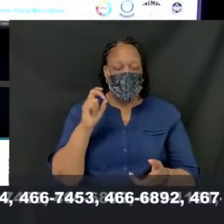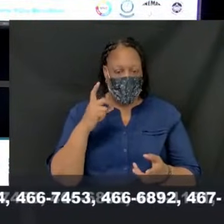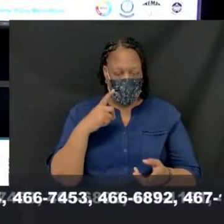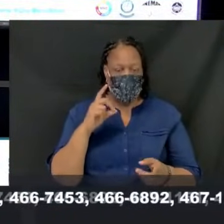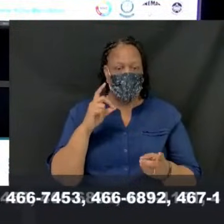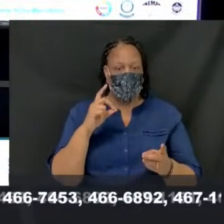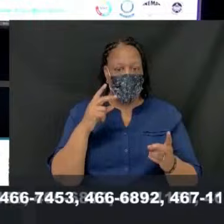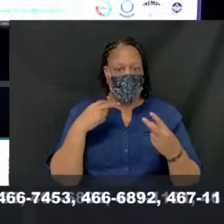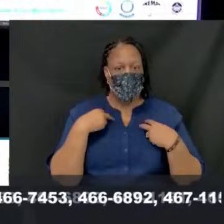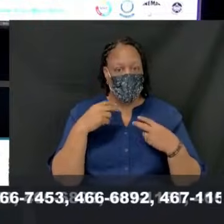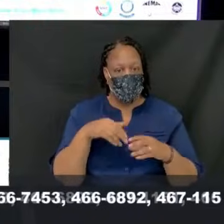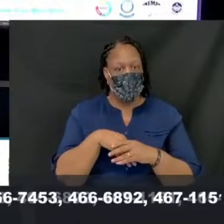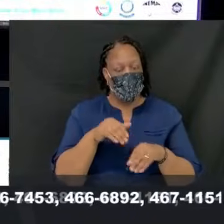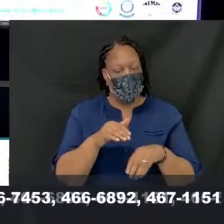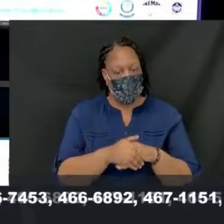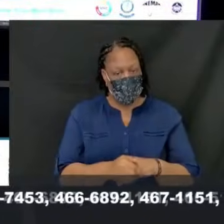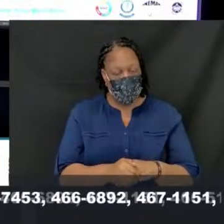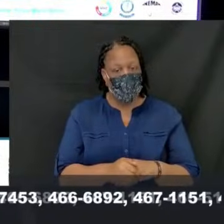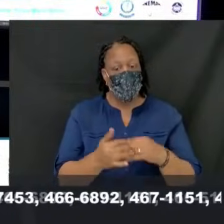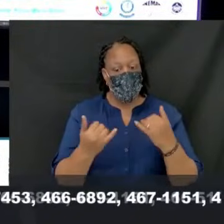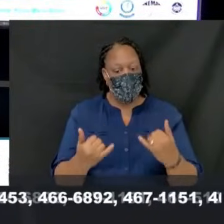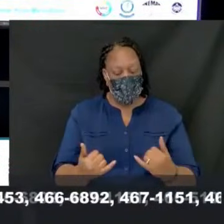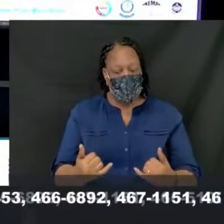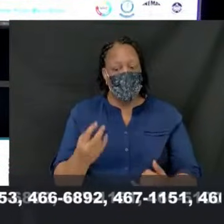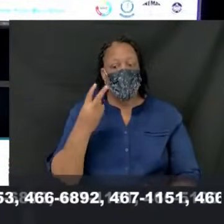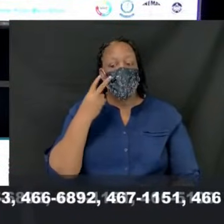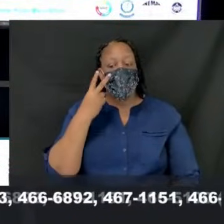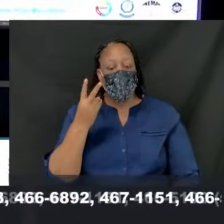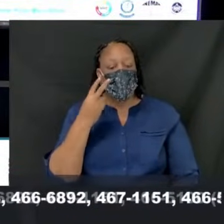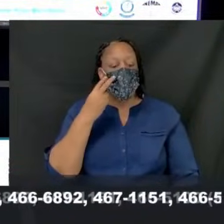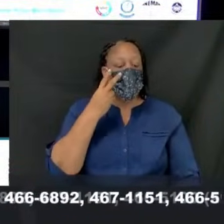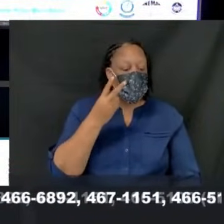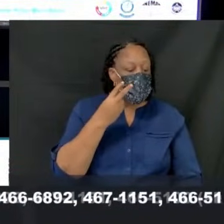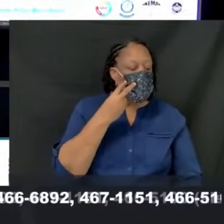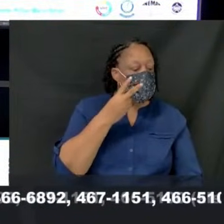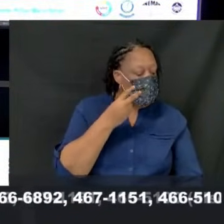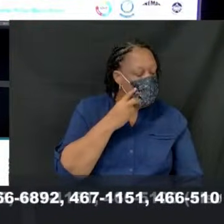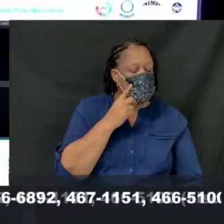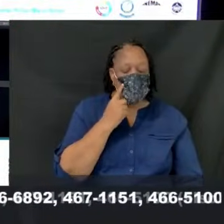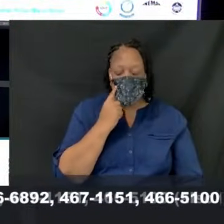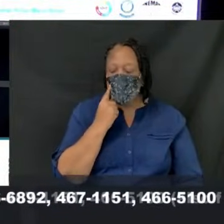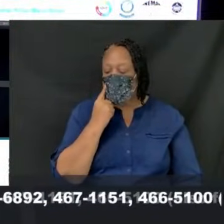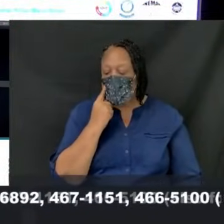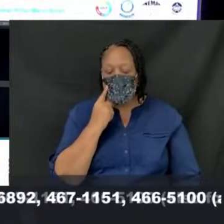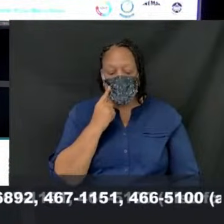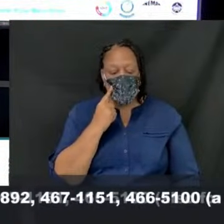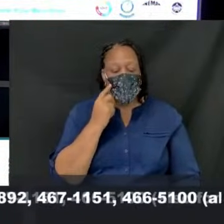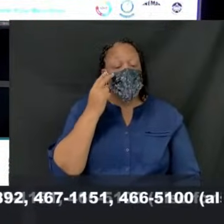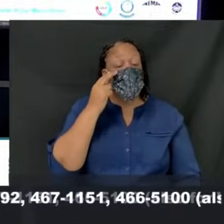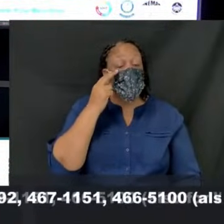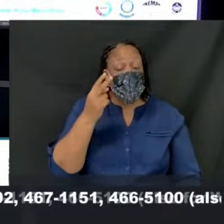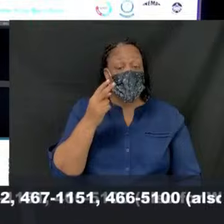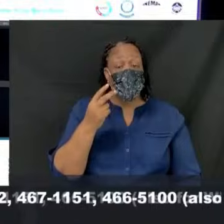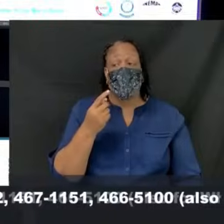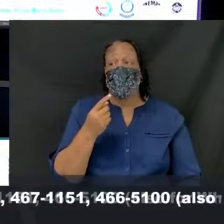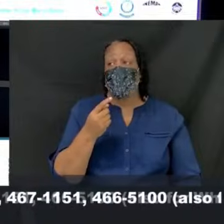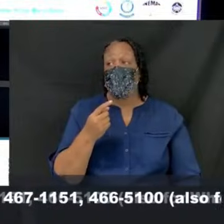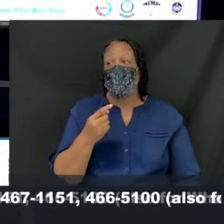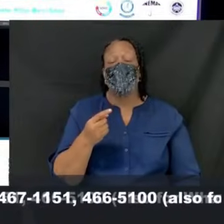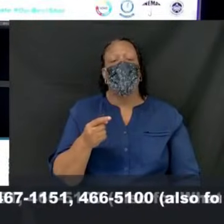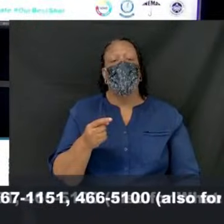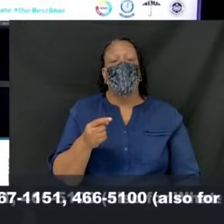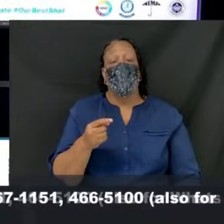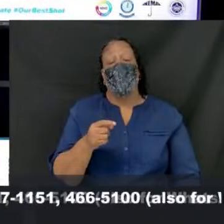currently reviewing our data that was requested and submitted, along with the data from